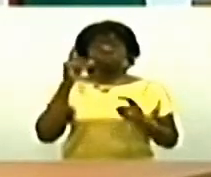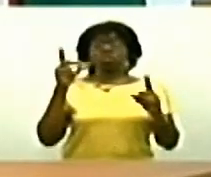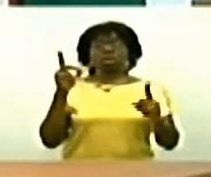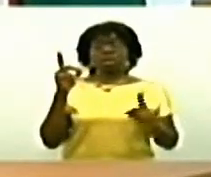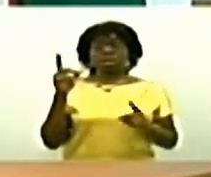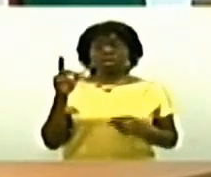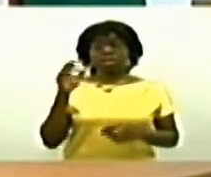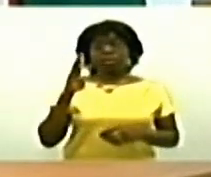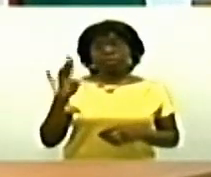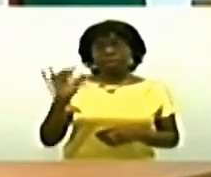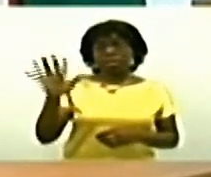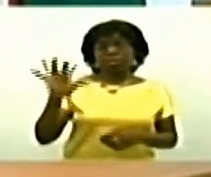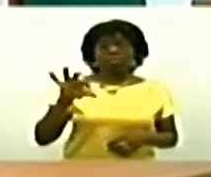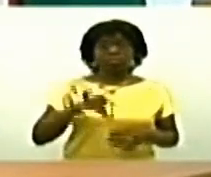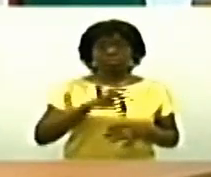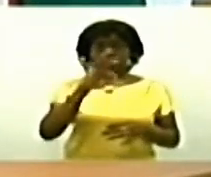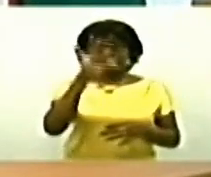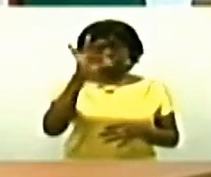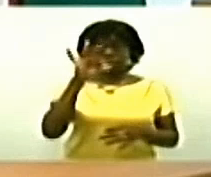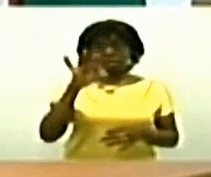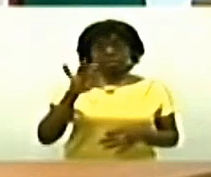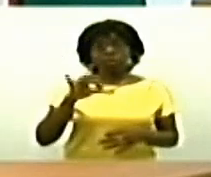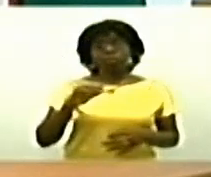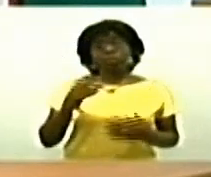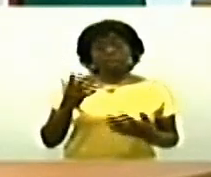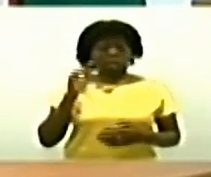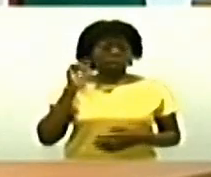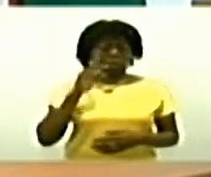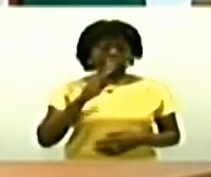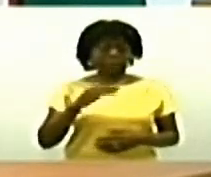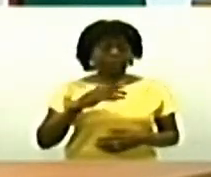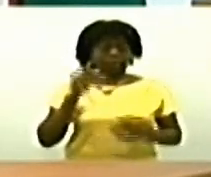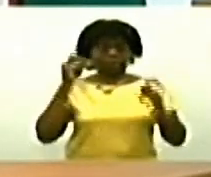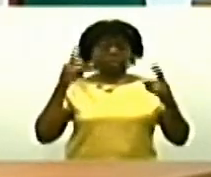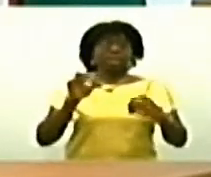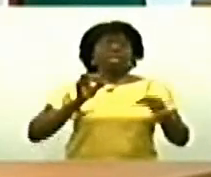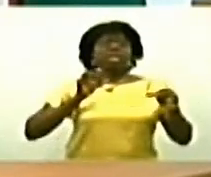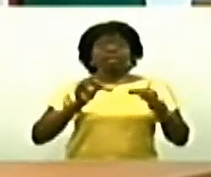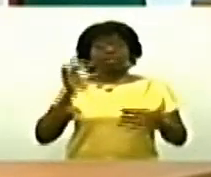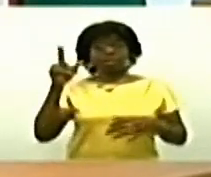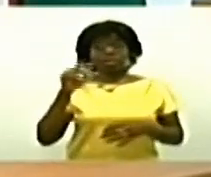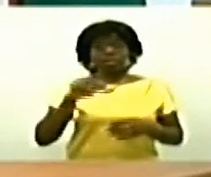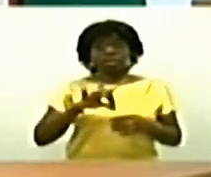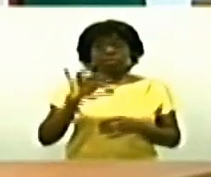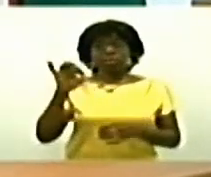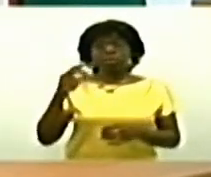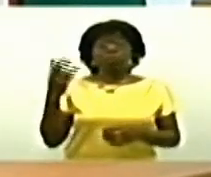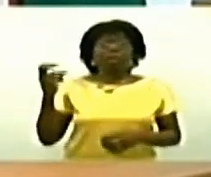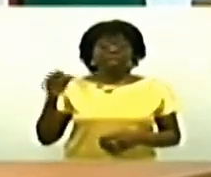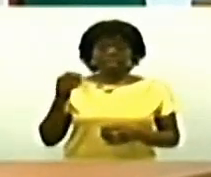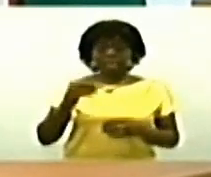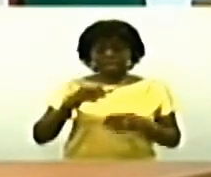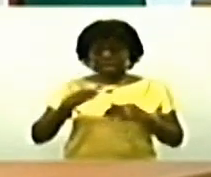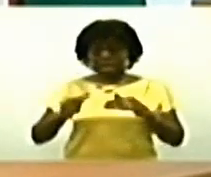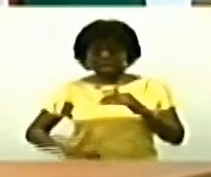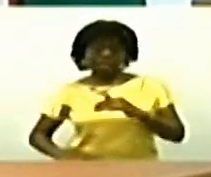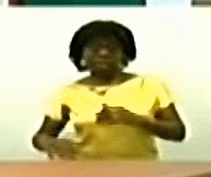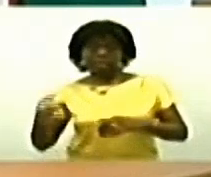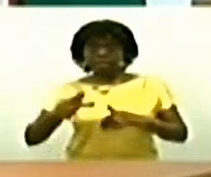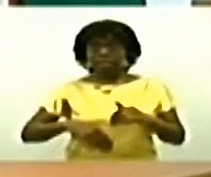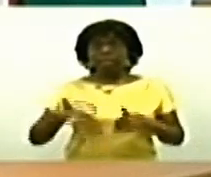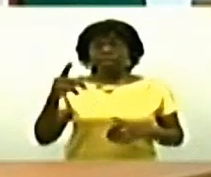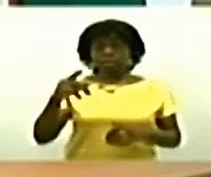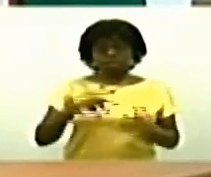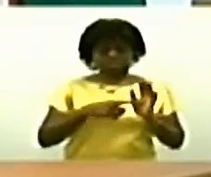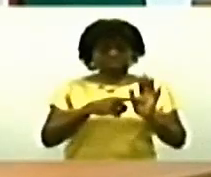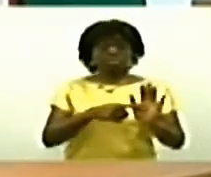by your spirit. In fact, I would be surprised if your spirit was any less than you have